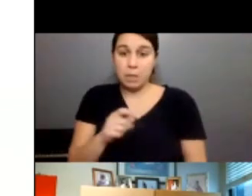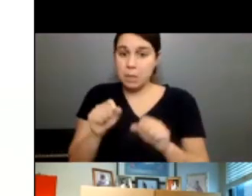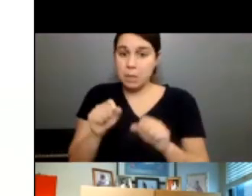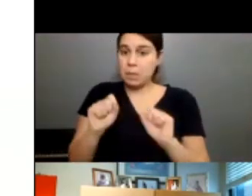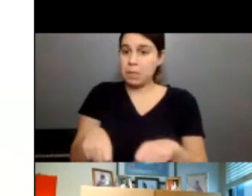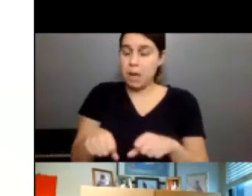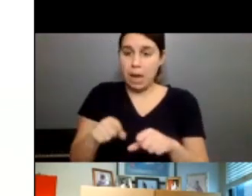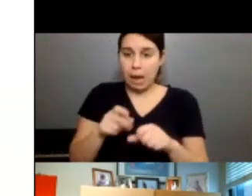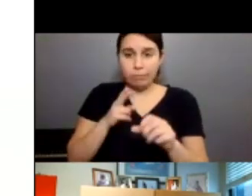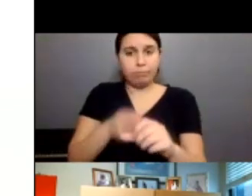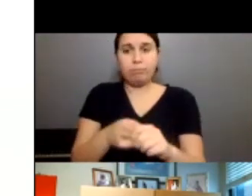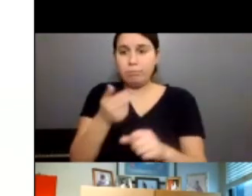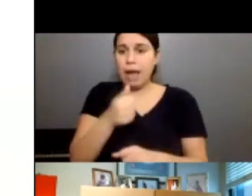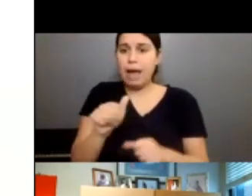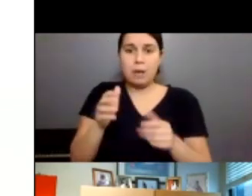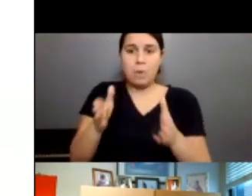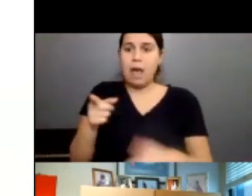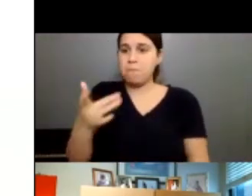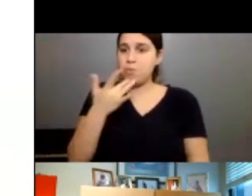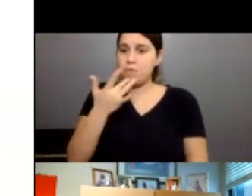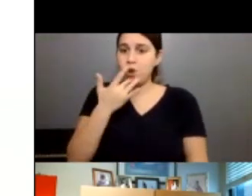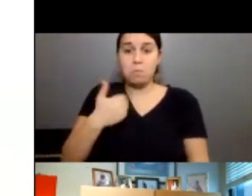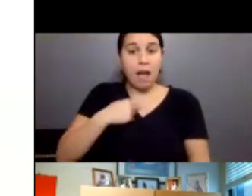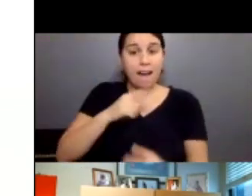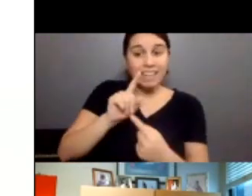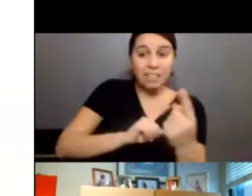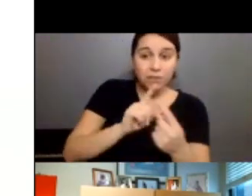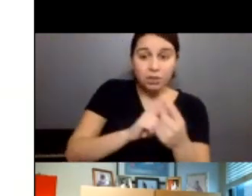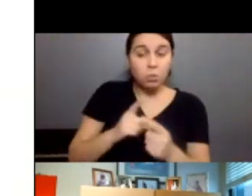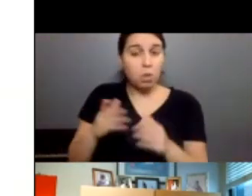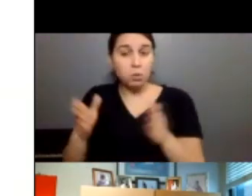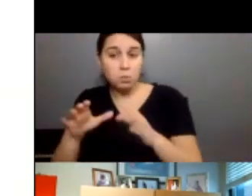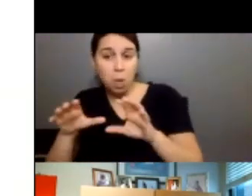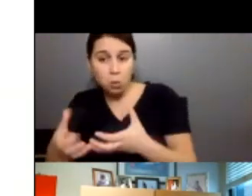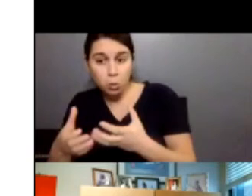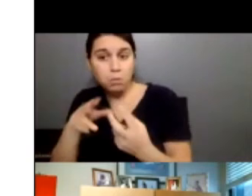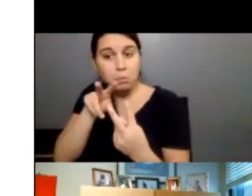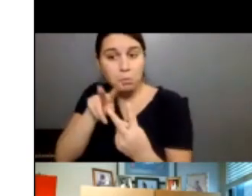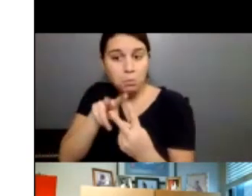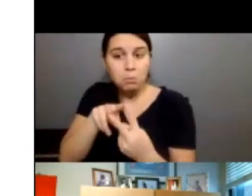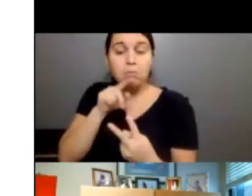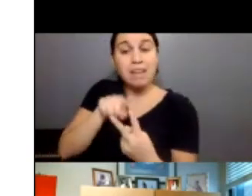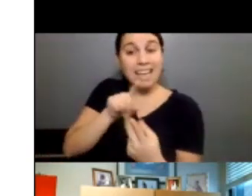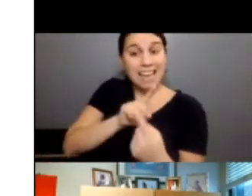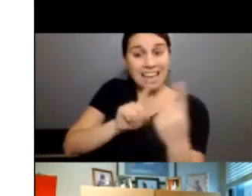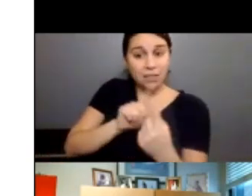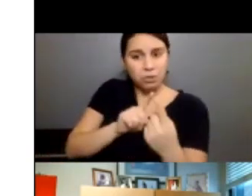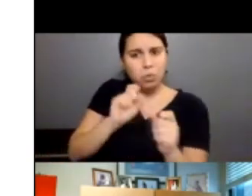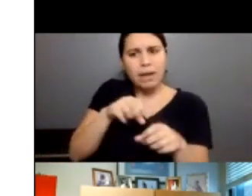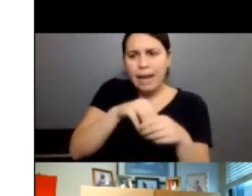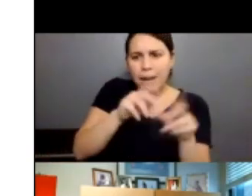them. We offer sessions individually and in small groups. Individual sessions can be in person or by